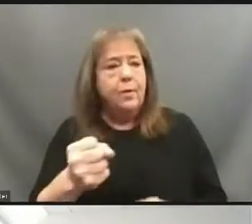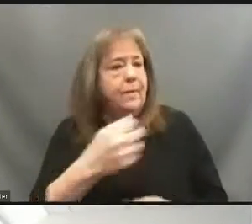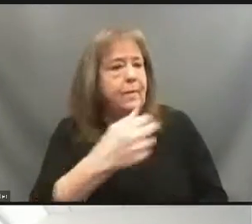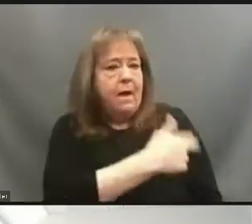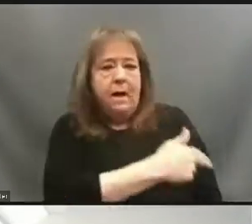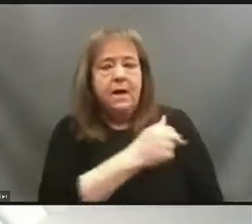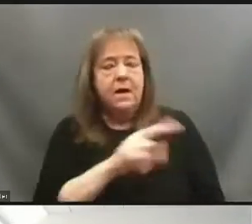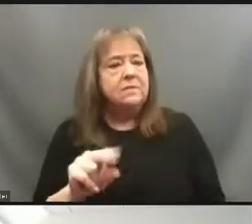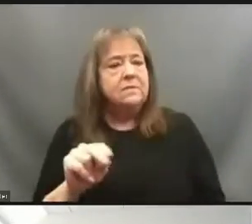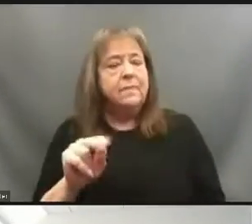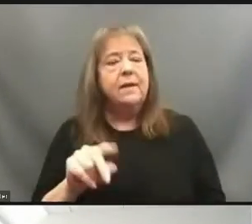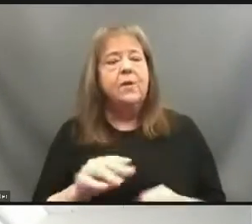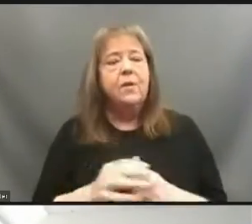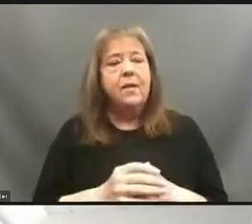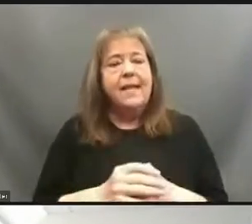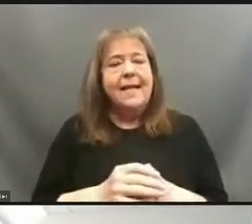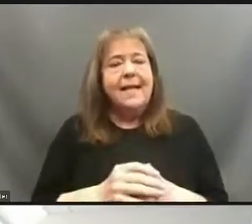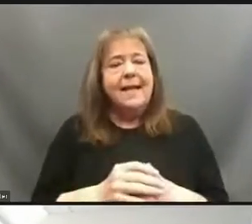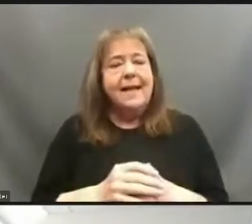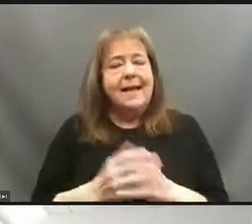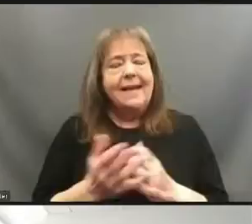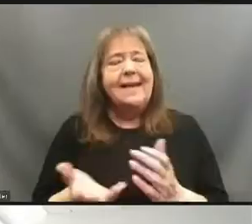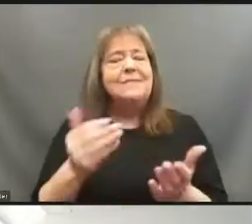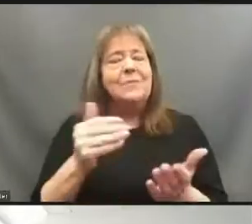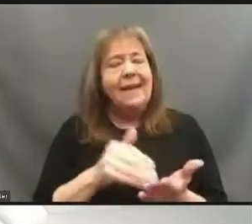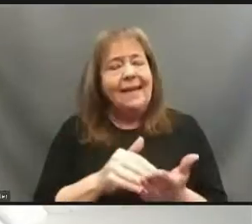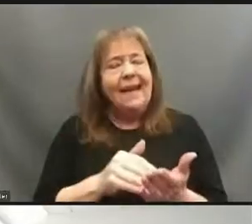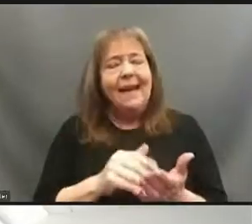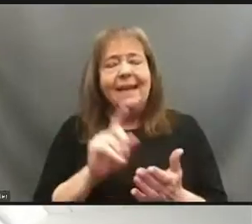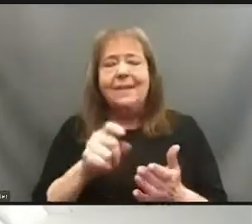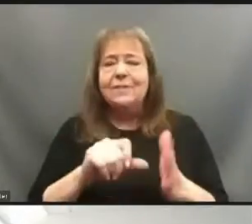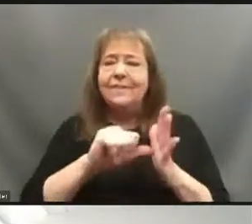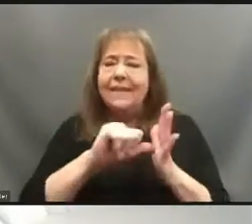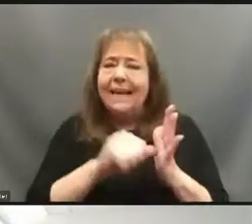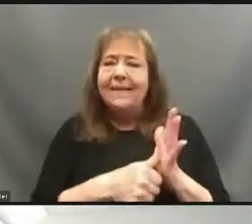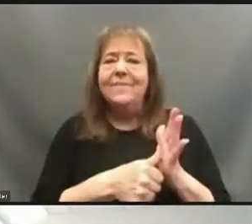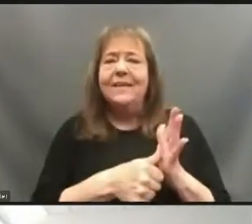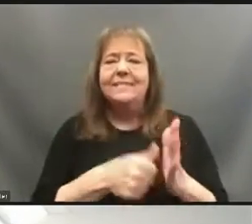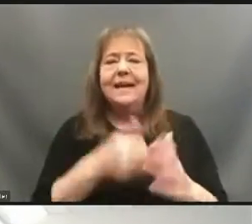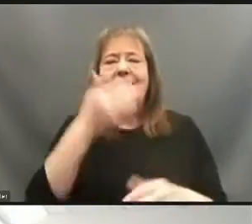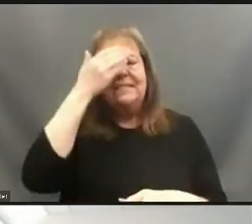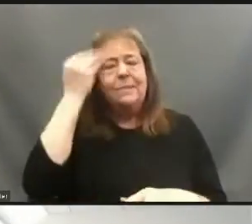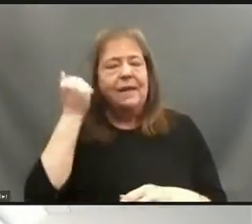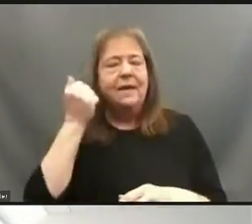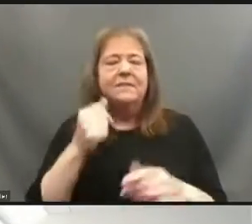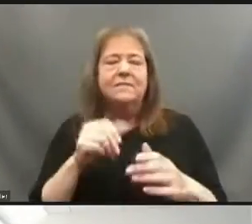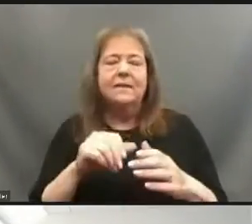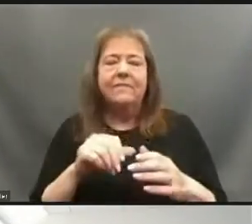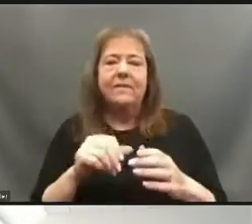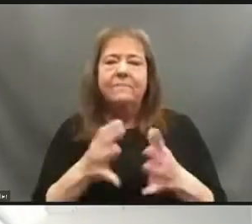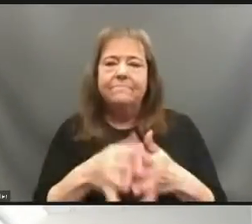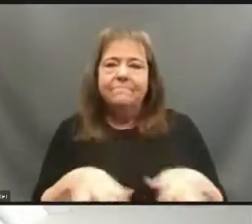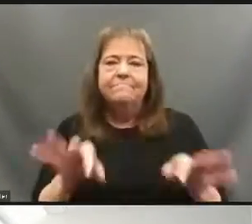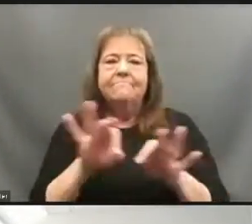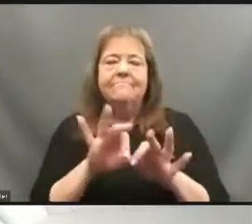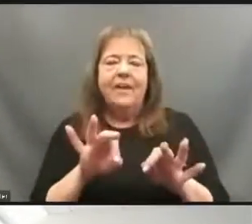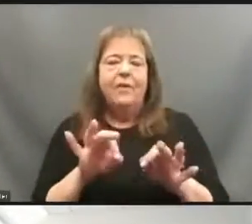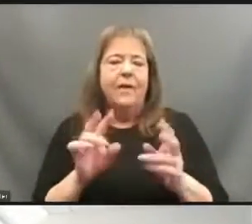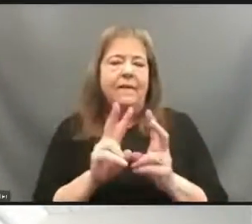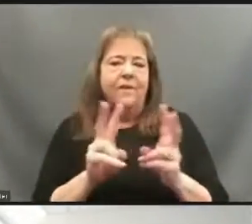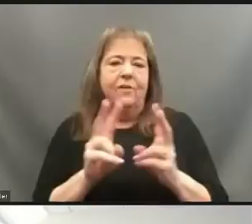individuals. And that, again, really has to be because of the protective immunity that they are benefited from with